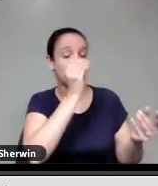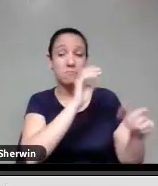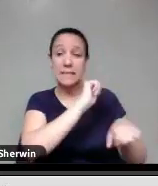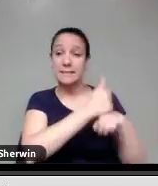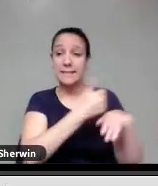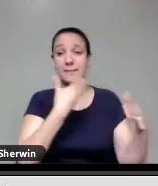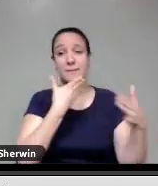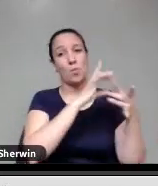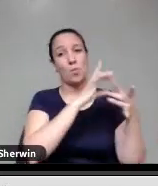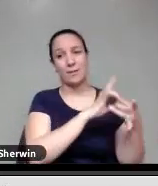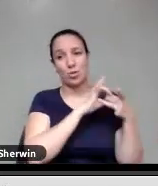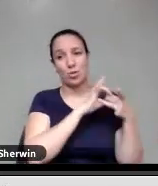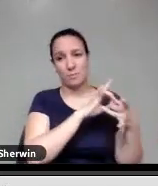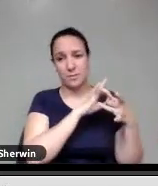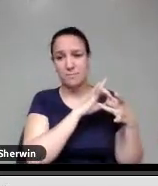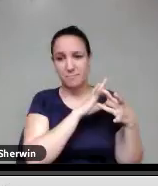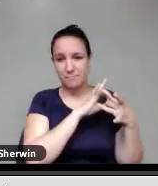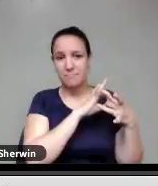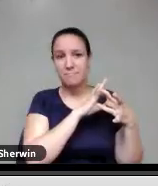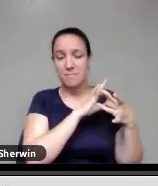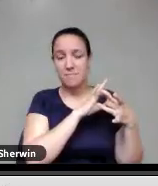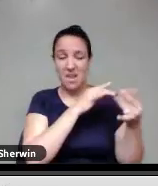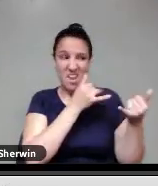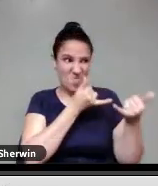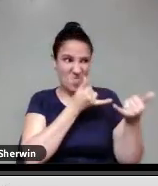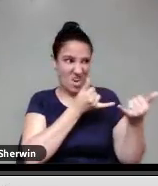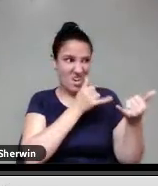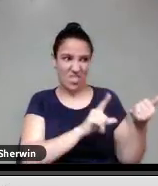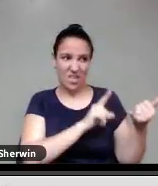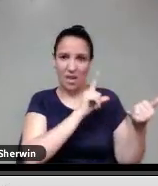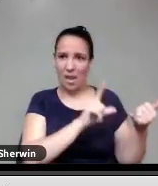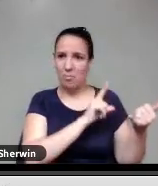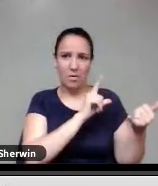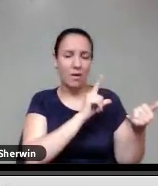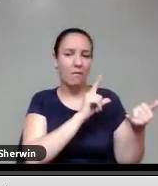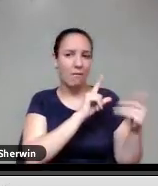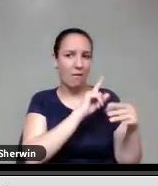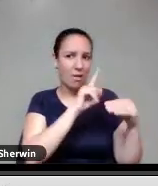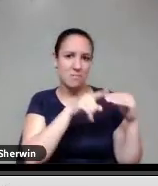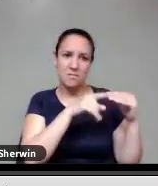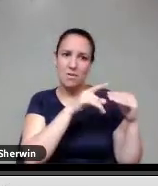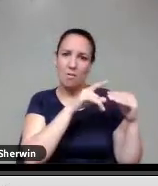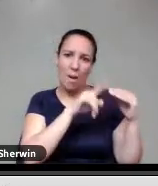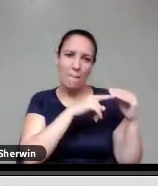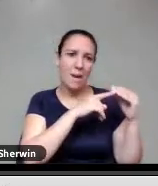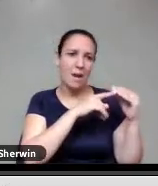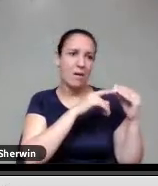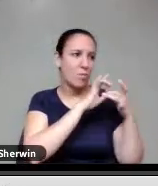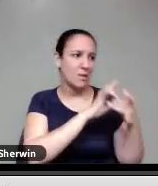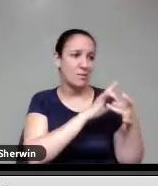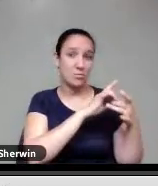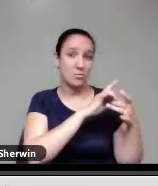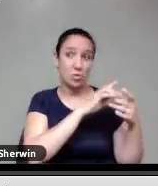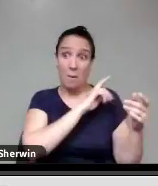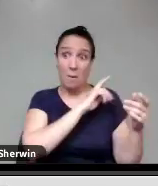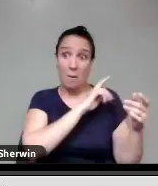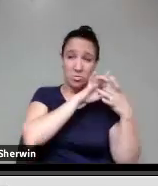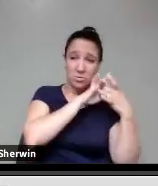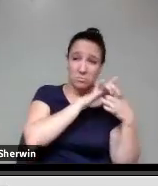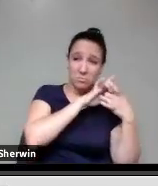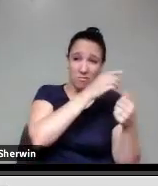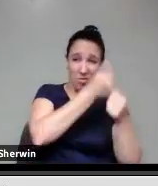the library, more today than ever before, is about relationships. And of course, you don't have personal relationships with everybody that comes into